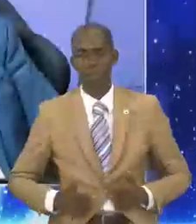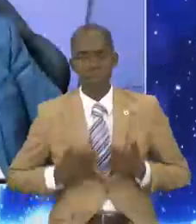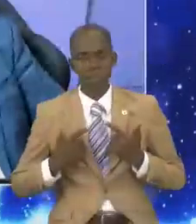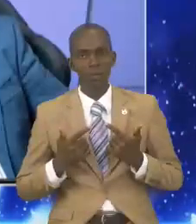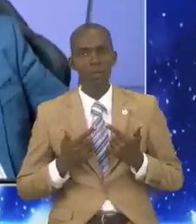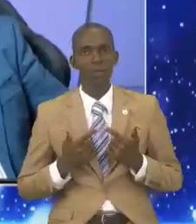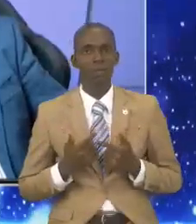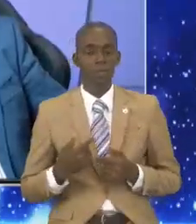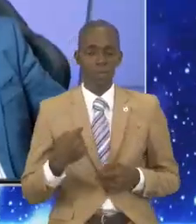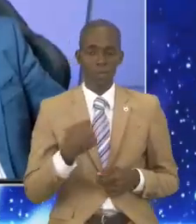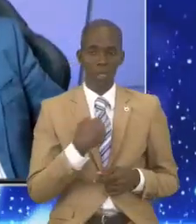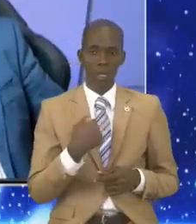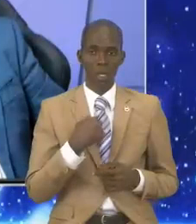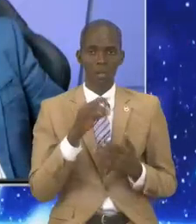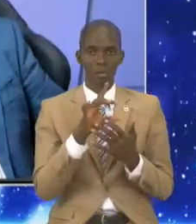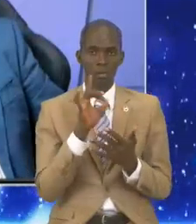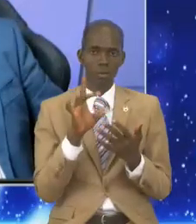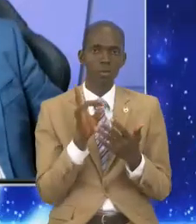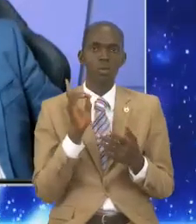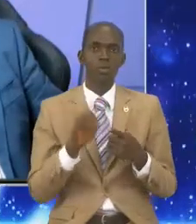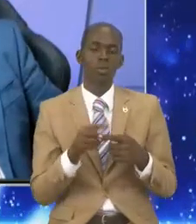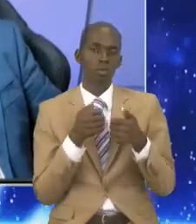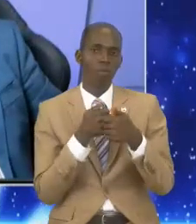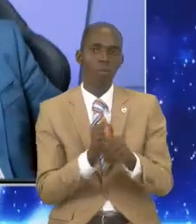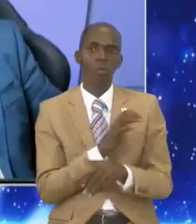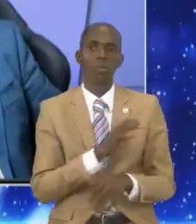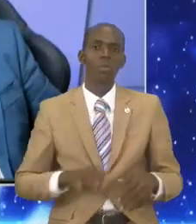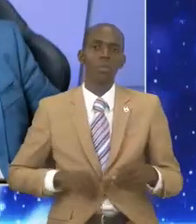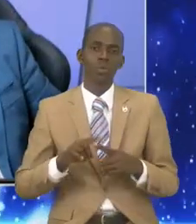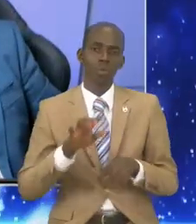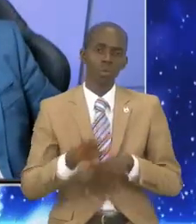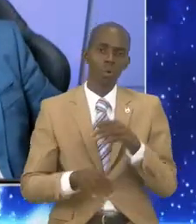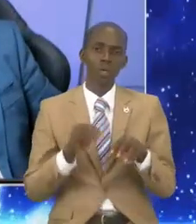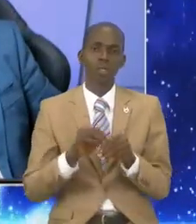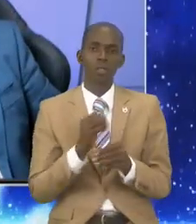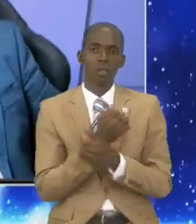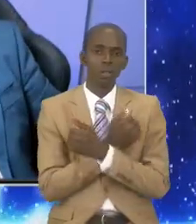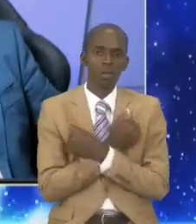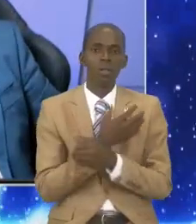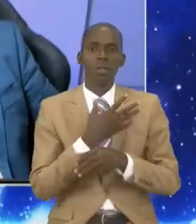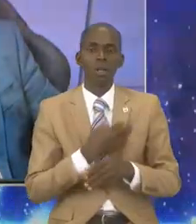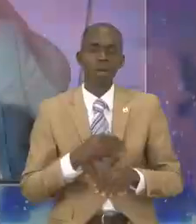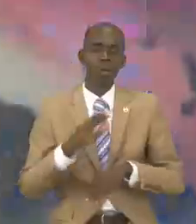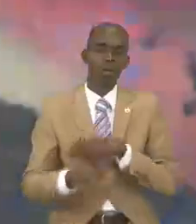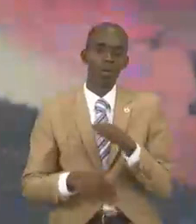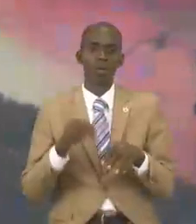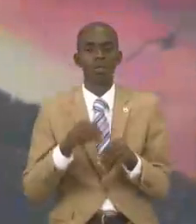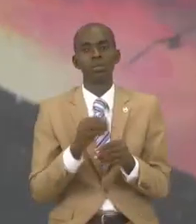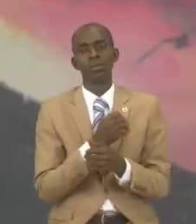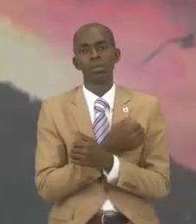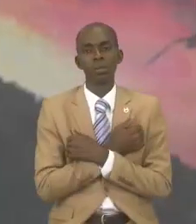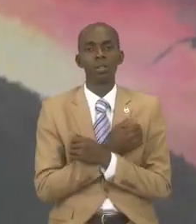live, I choose to follow Christ, to walk in love, and walk in love